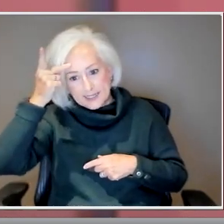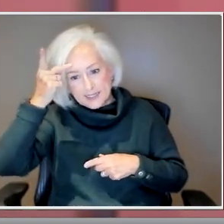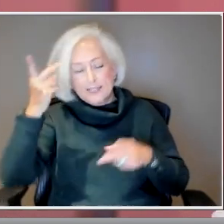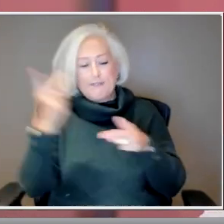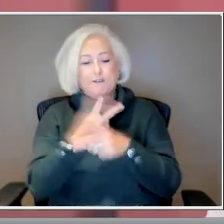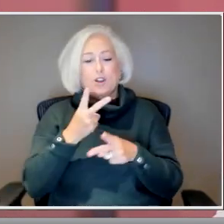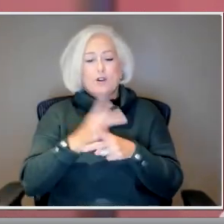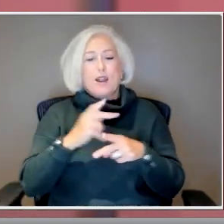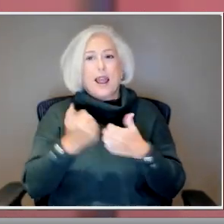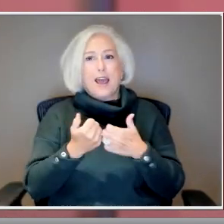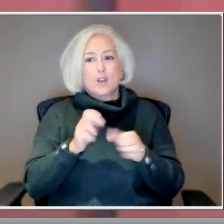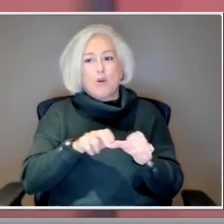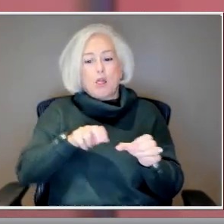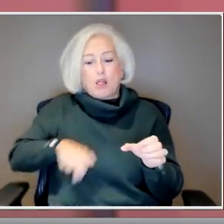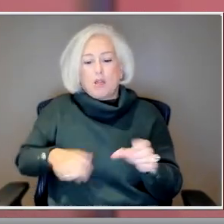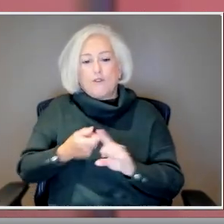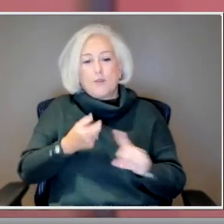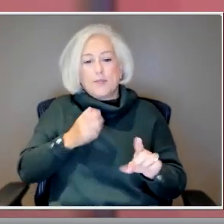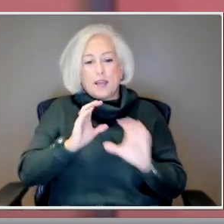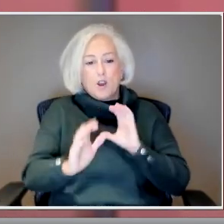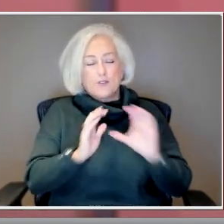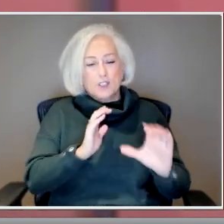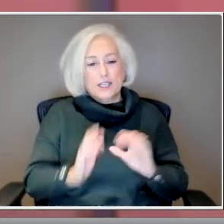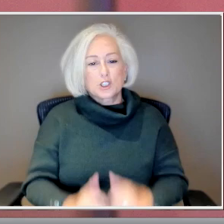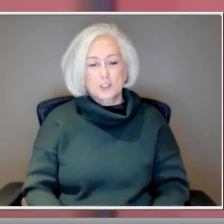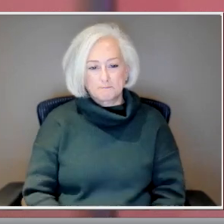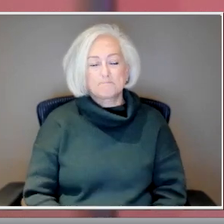or somebody that can help you with that kind of stuff.